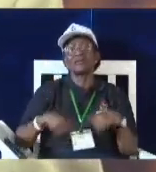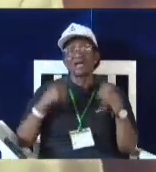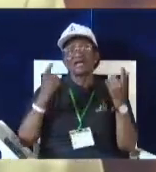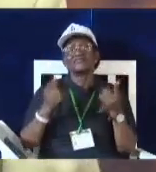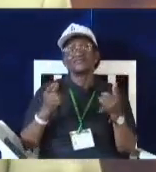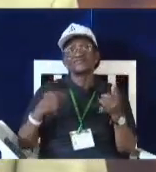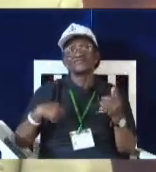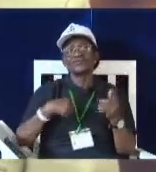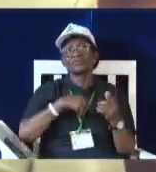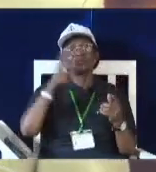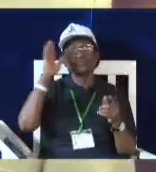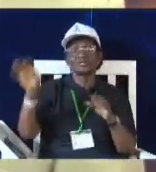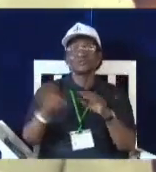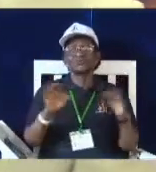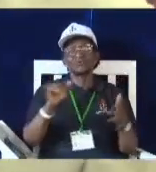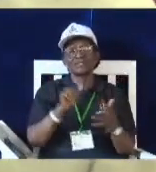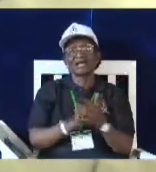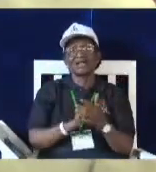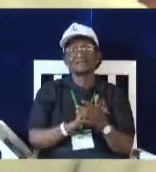And we're going to do that